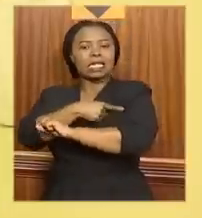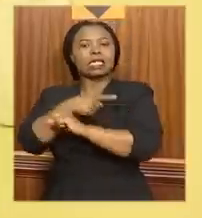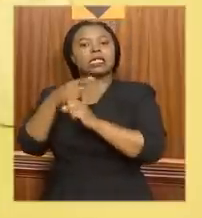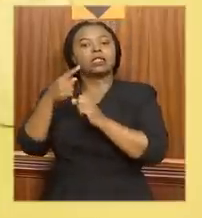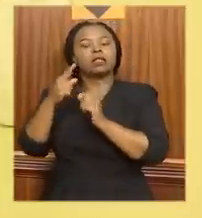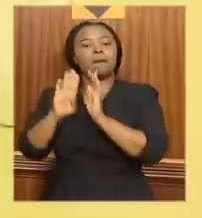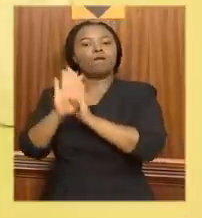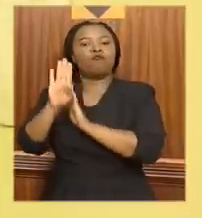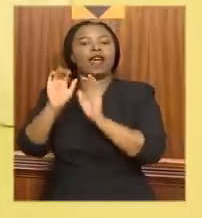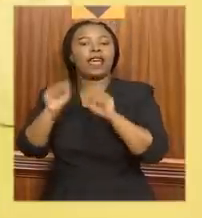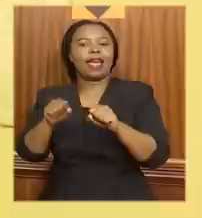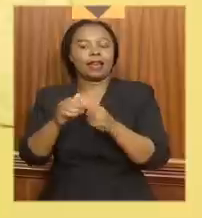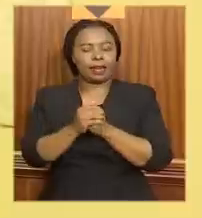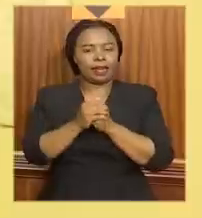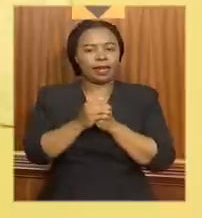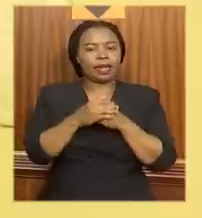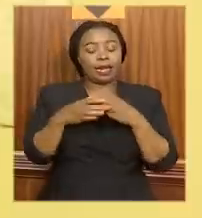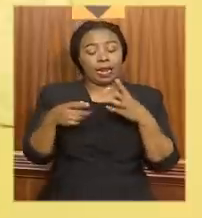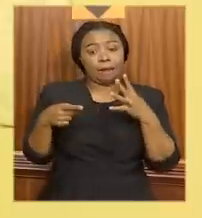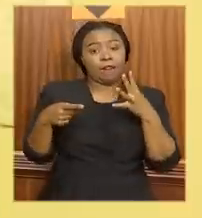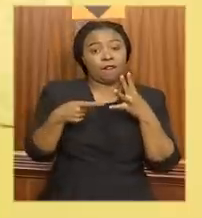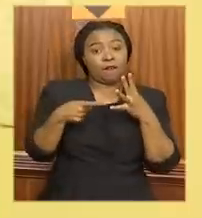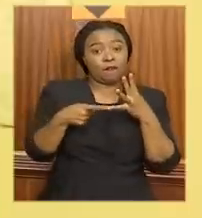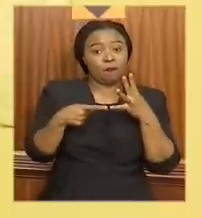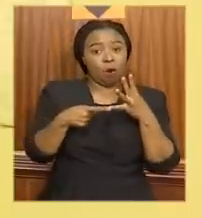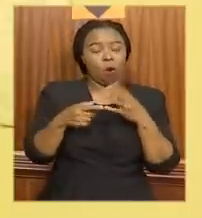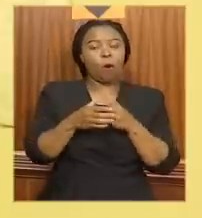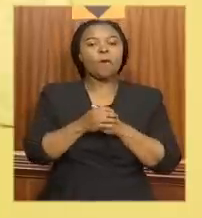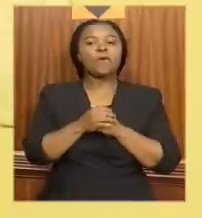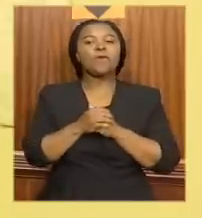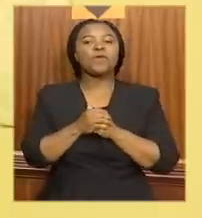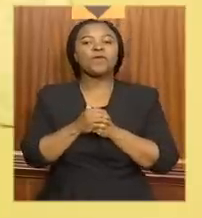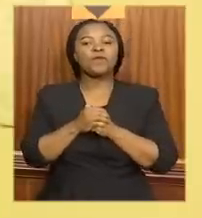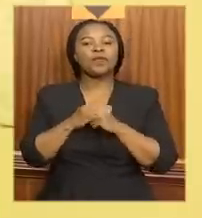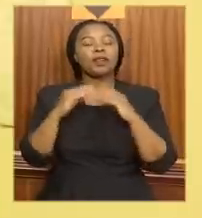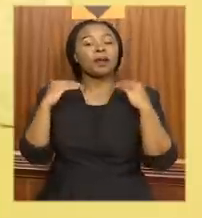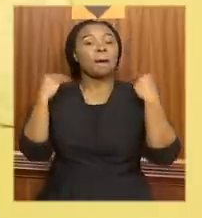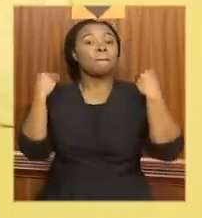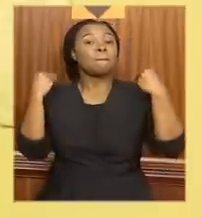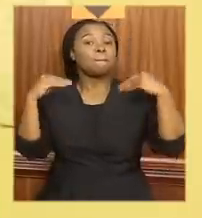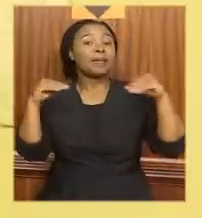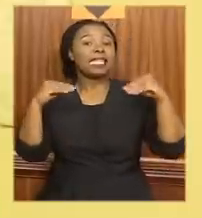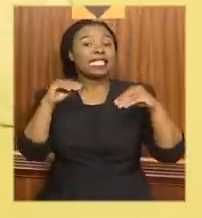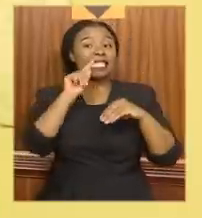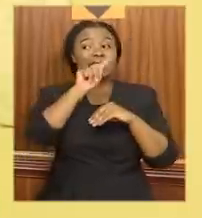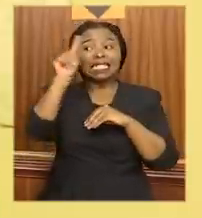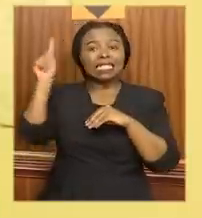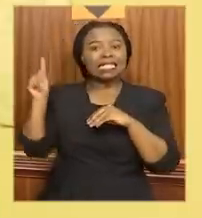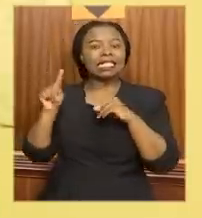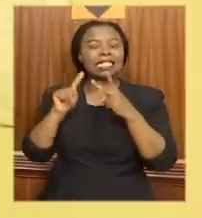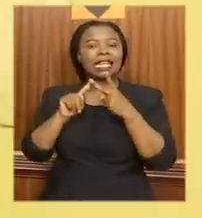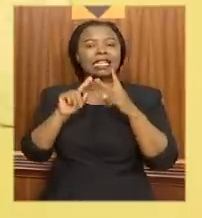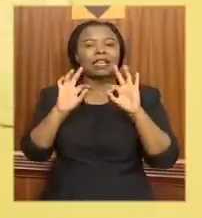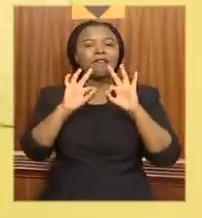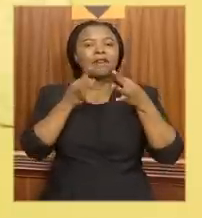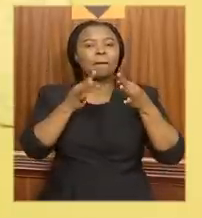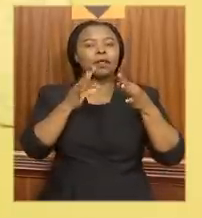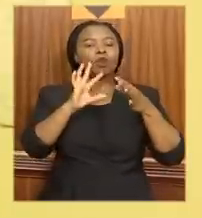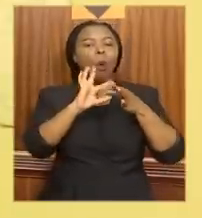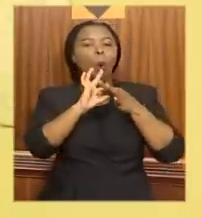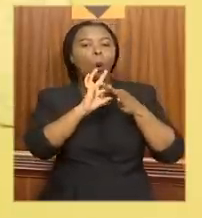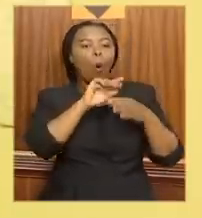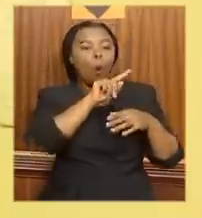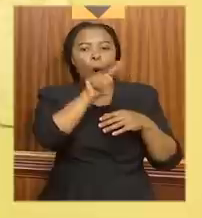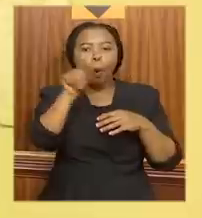Fourthly, these actions are designed to enable businesses as well as households to